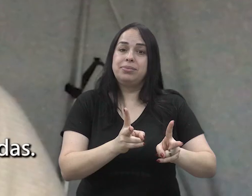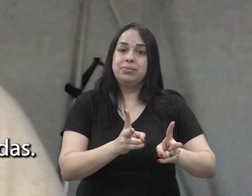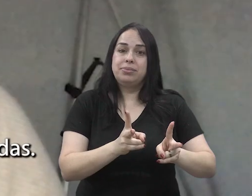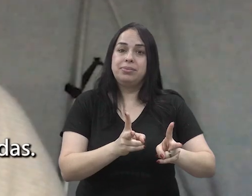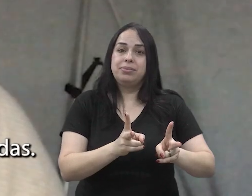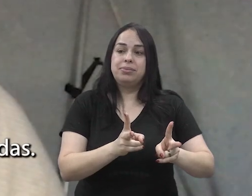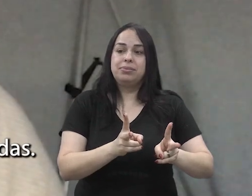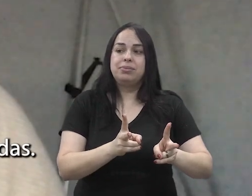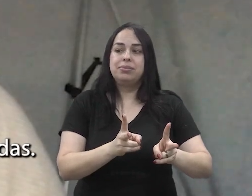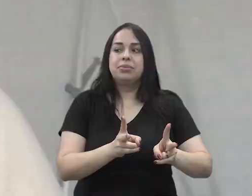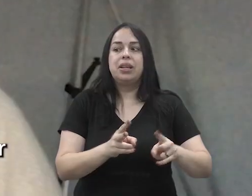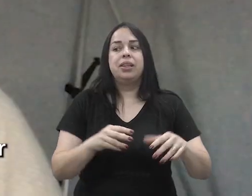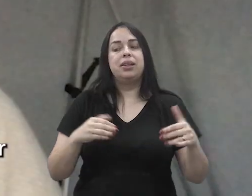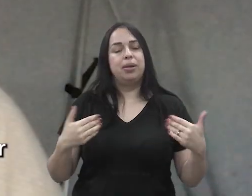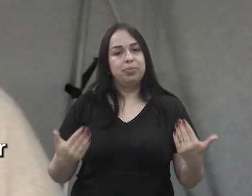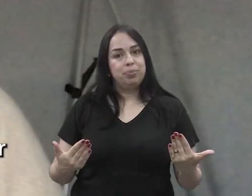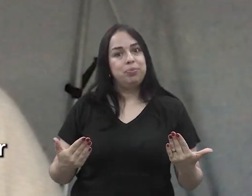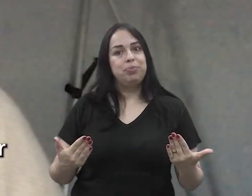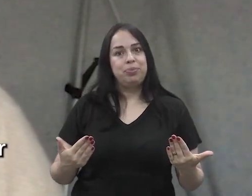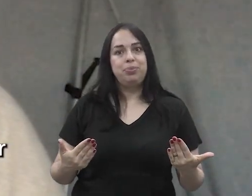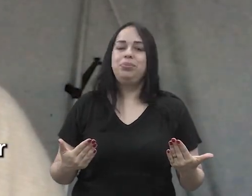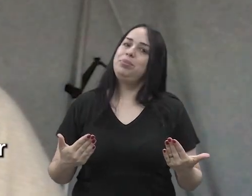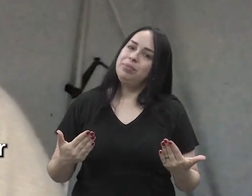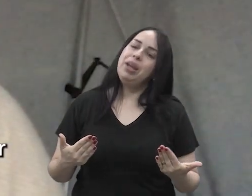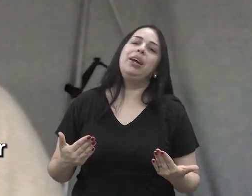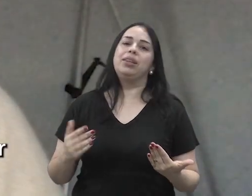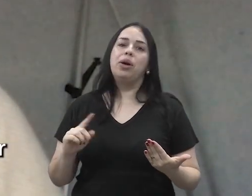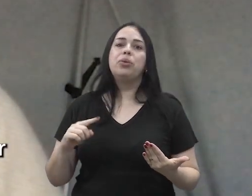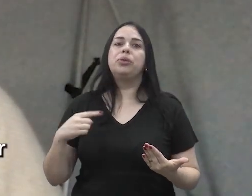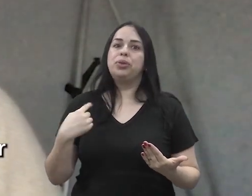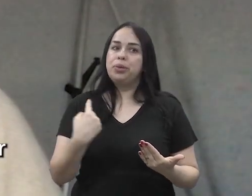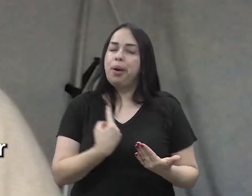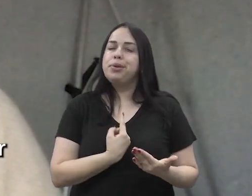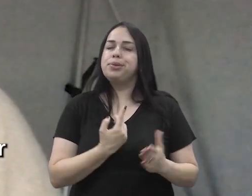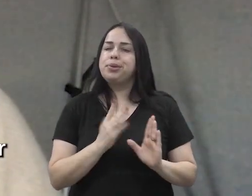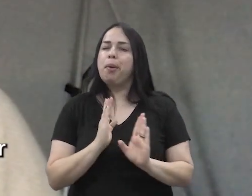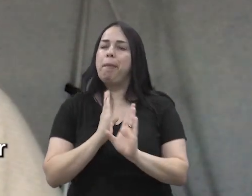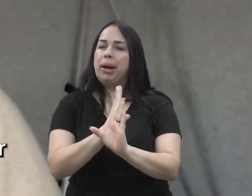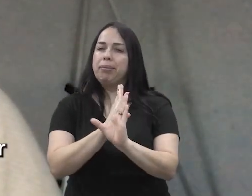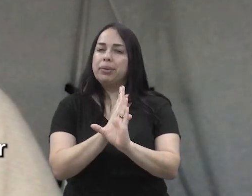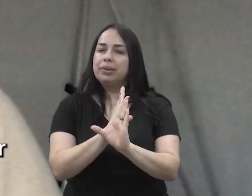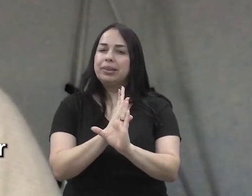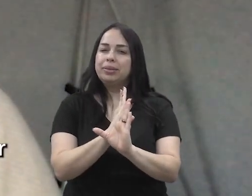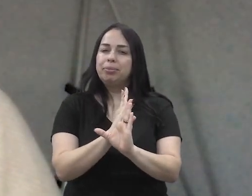deregulated, they were maintained. So we could somehow say that